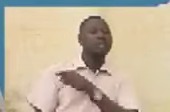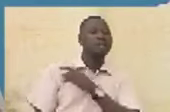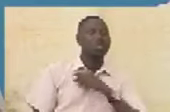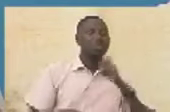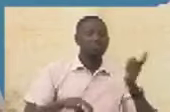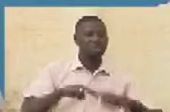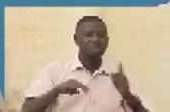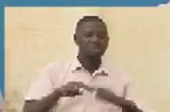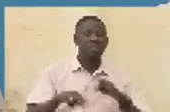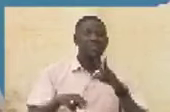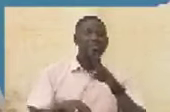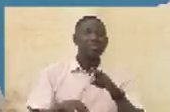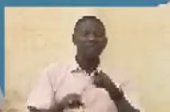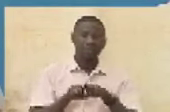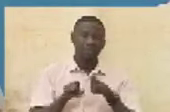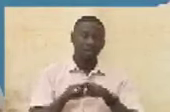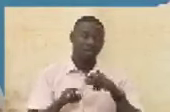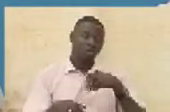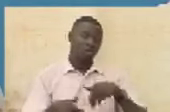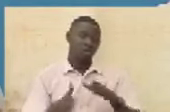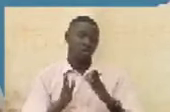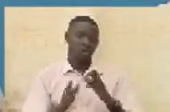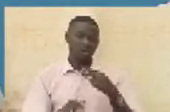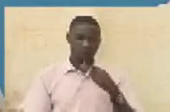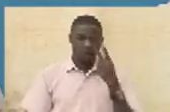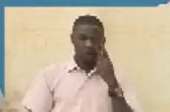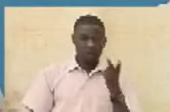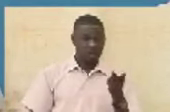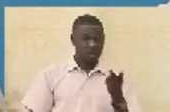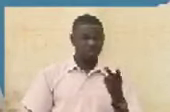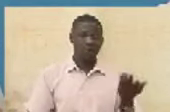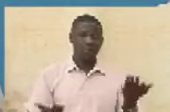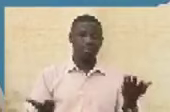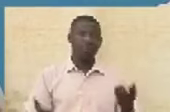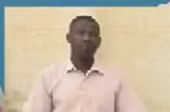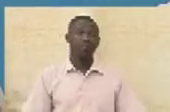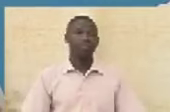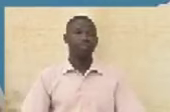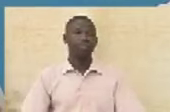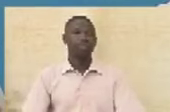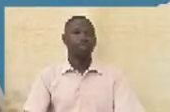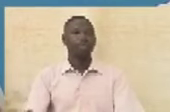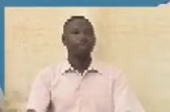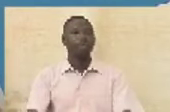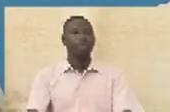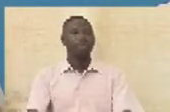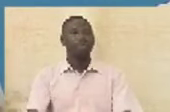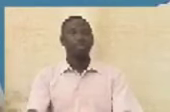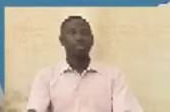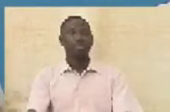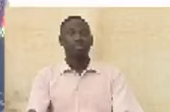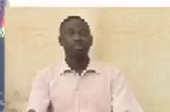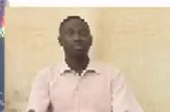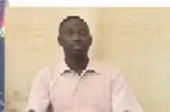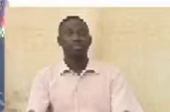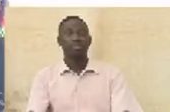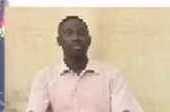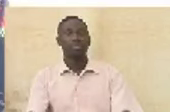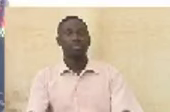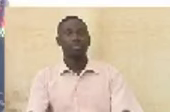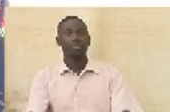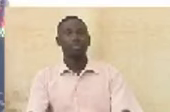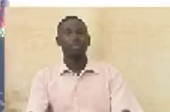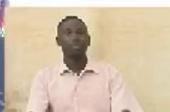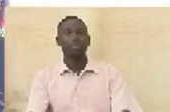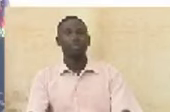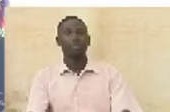manner? Fo mo ko ten doje jela bangi be men maraka ngom o nyasi o nyakil ngo nyama ba. Han do la karo la tara ngola ya no